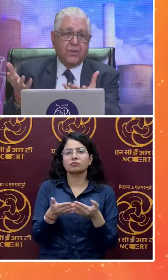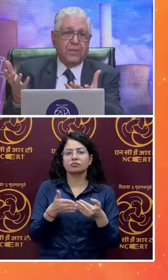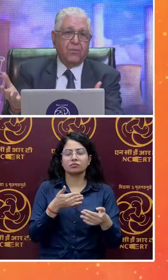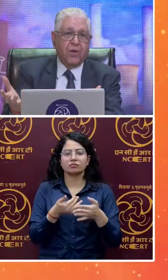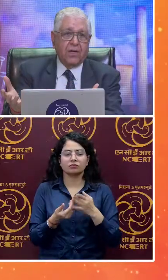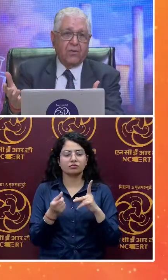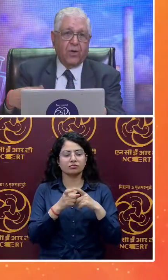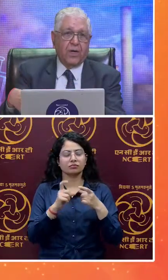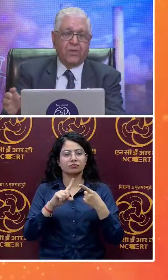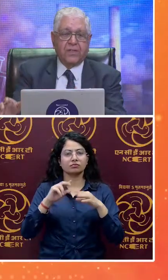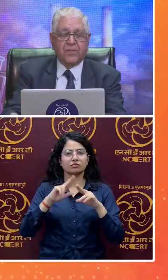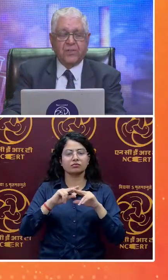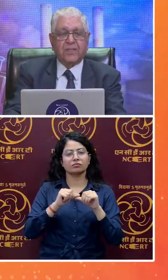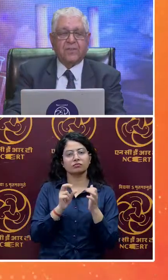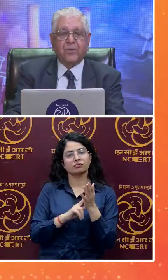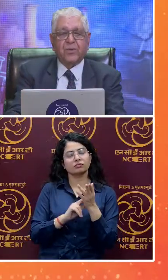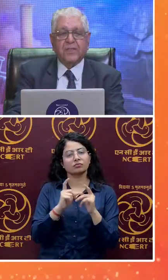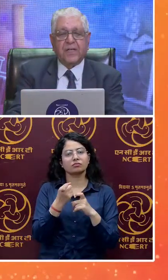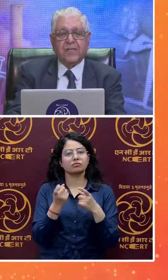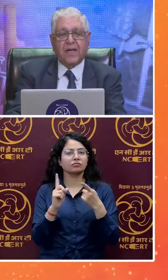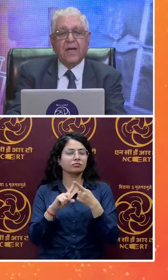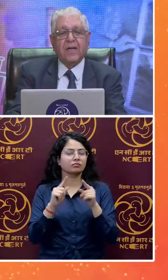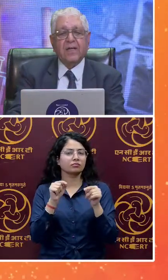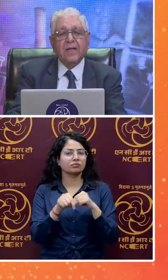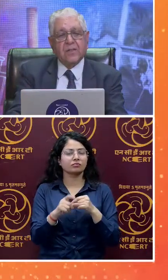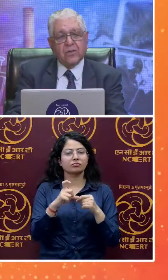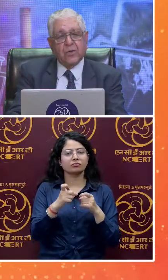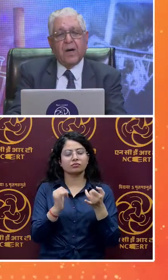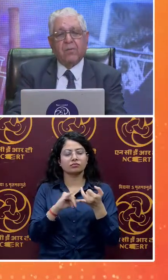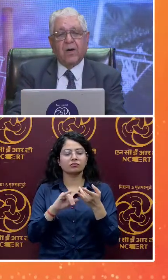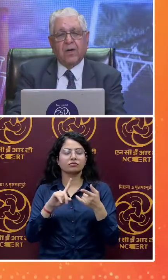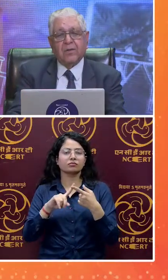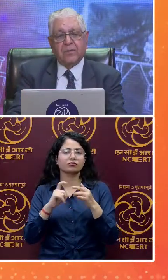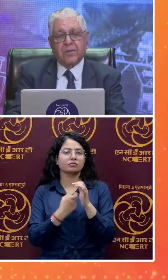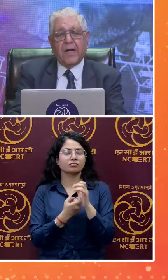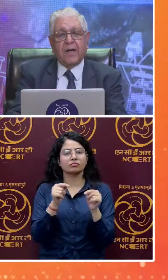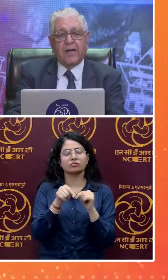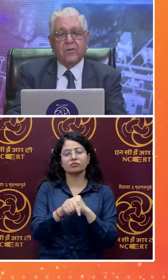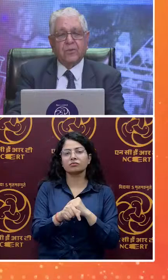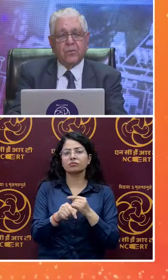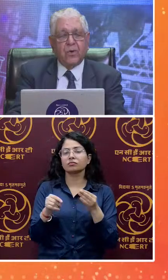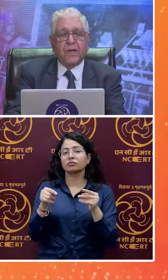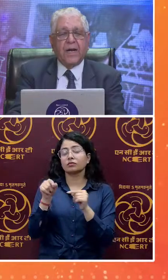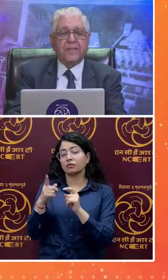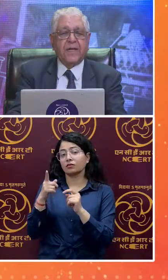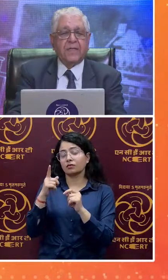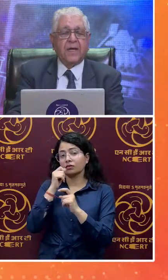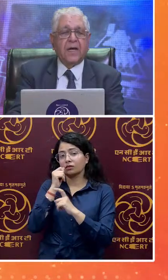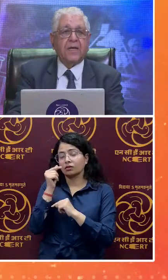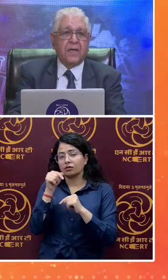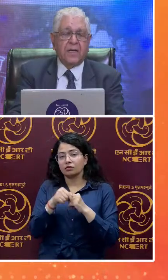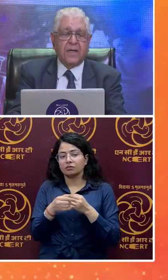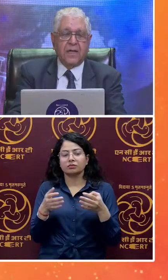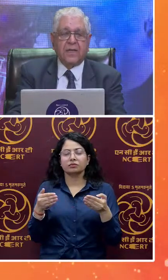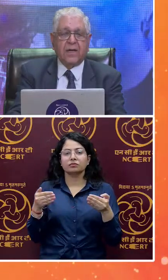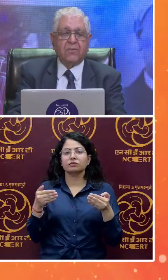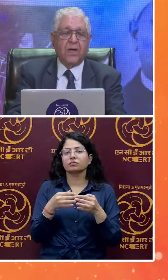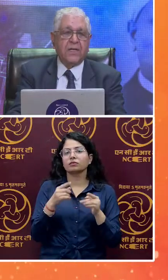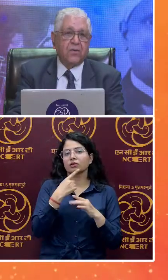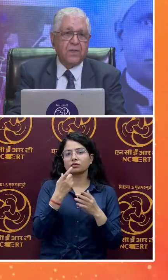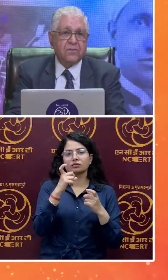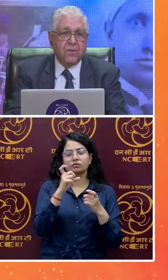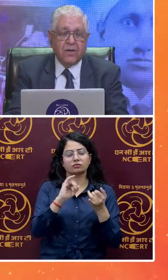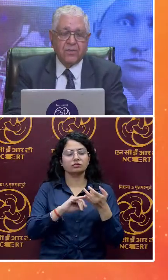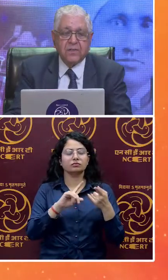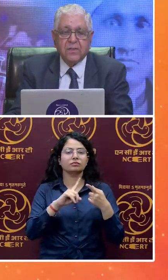research towards the war effort through the CSIR. So, Bhabha tried to contact CSIR, and at the